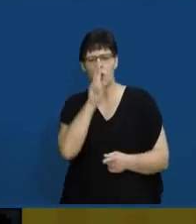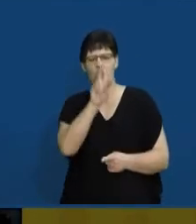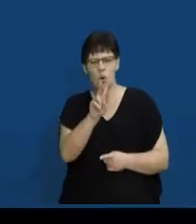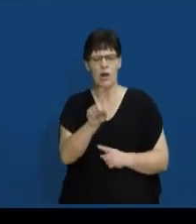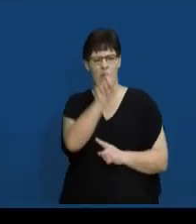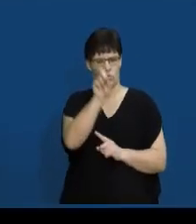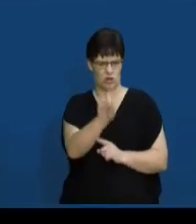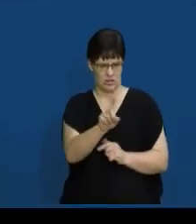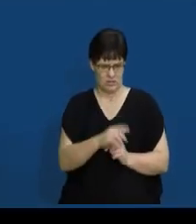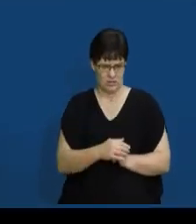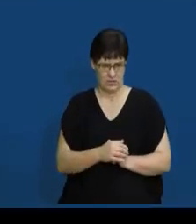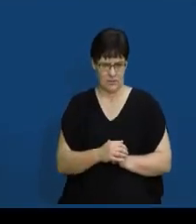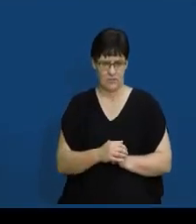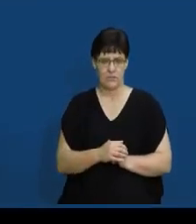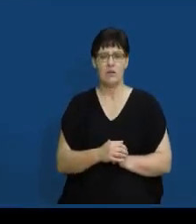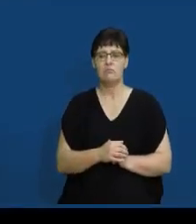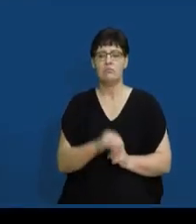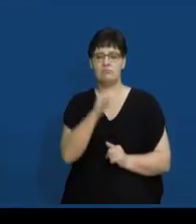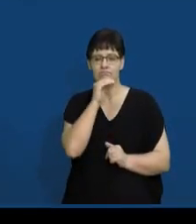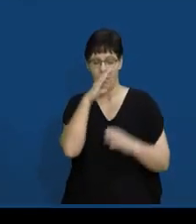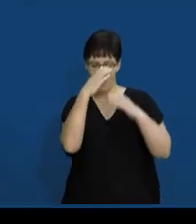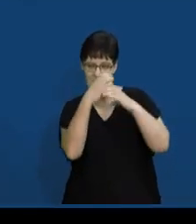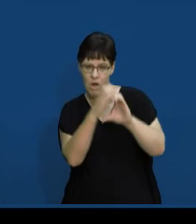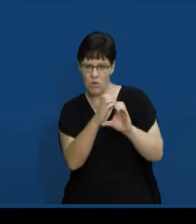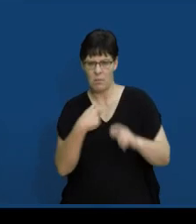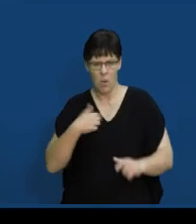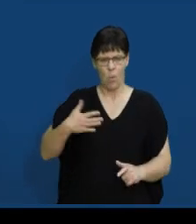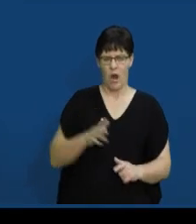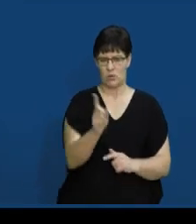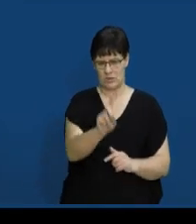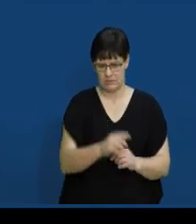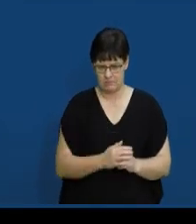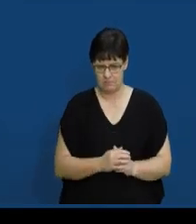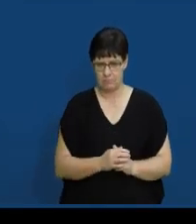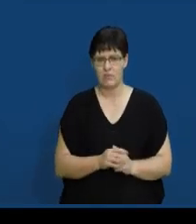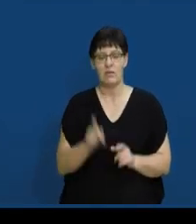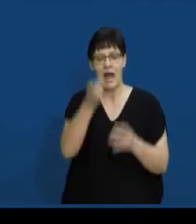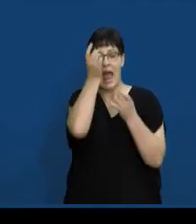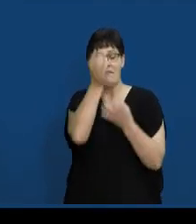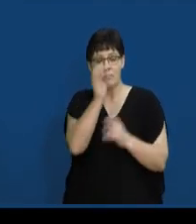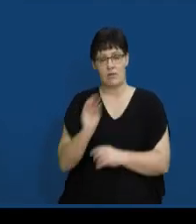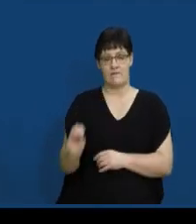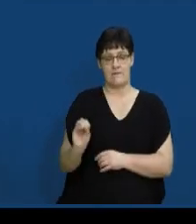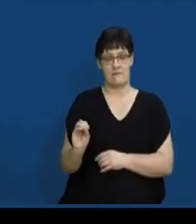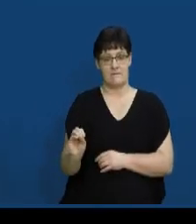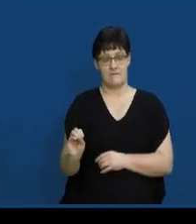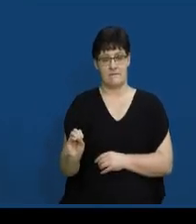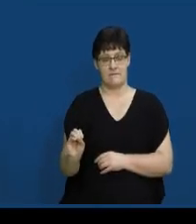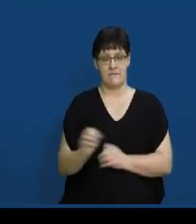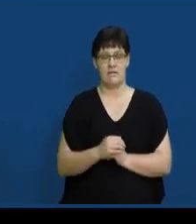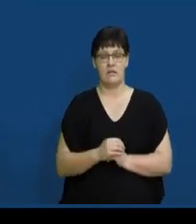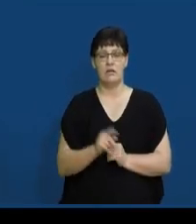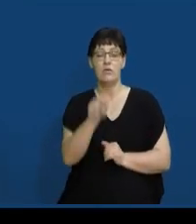question so we know we are focused in terms of what we are looking at. This is the information that you have. You are